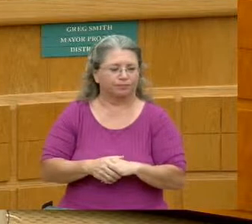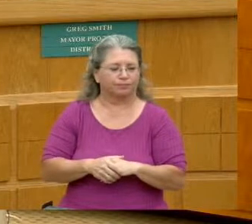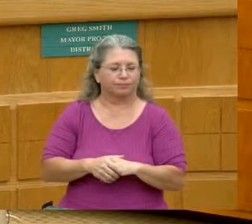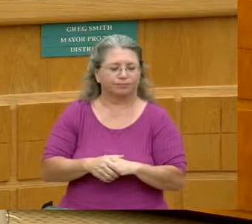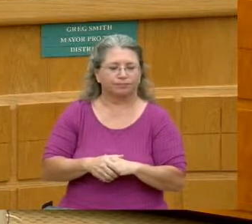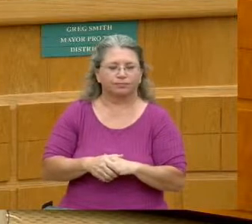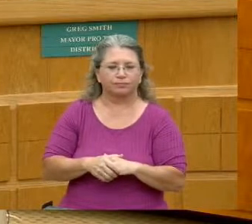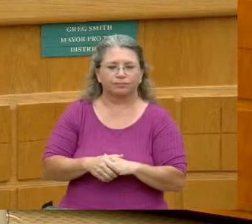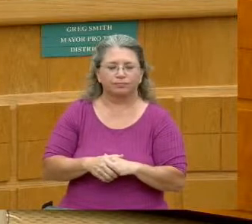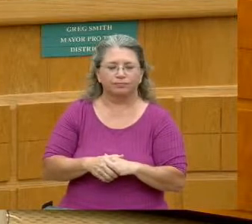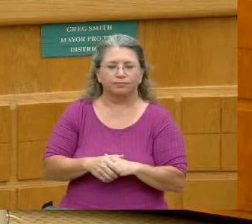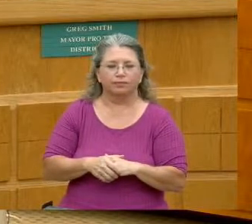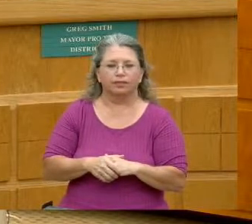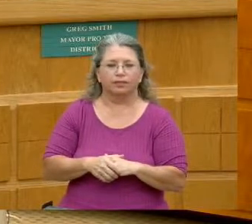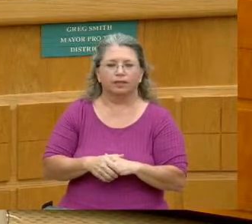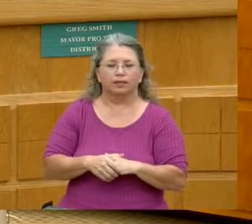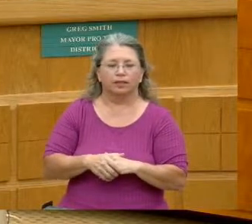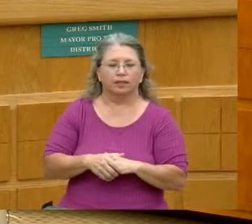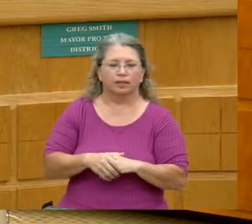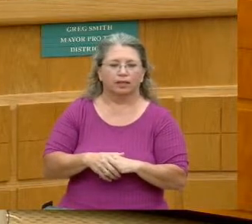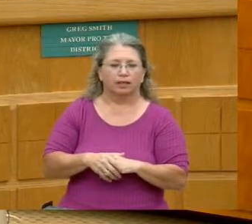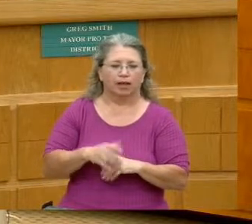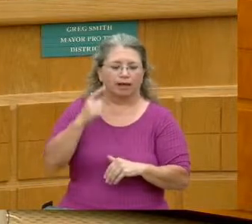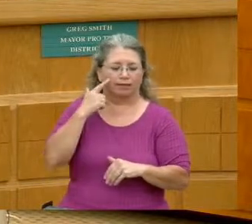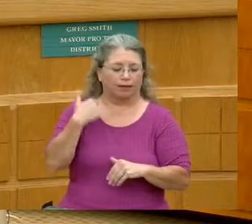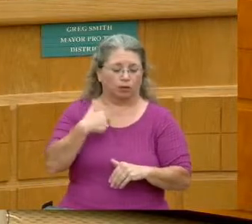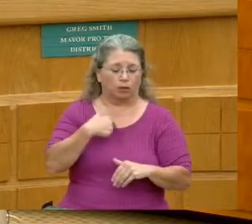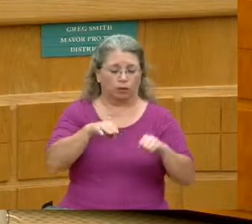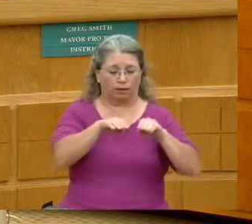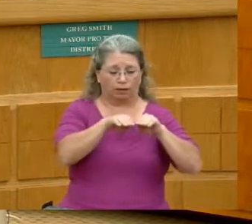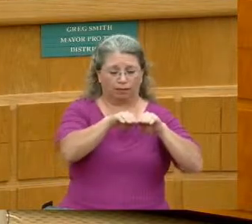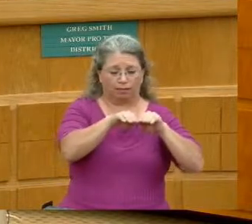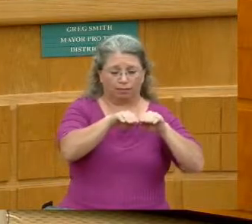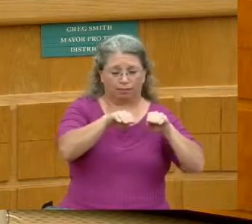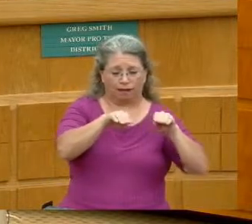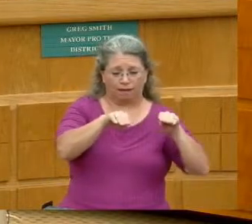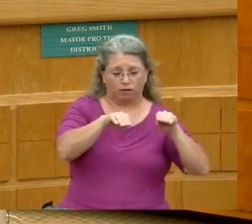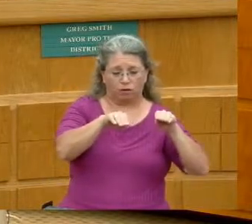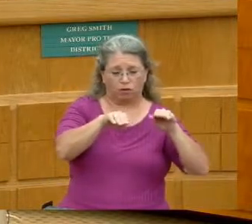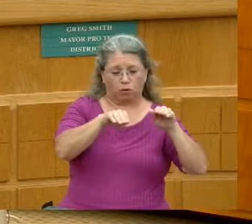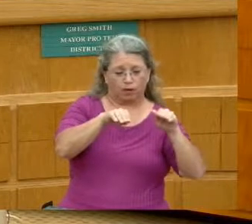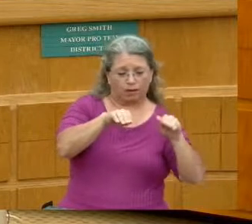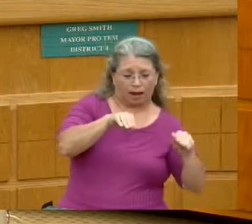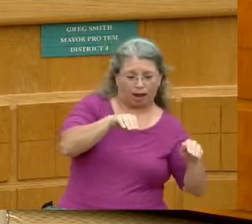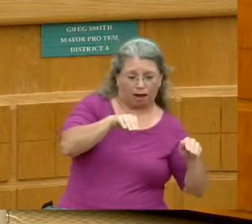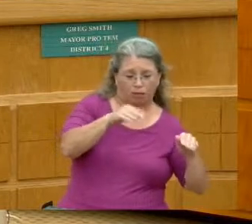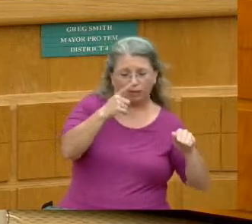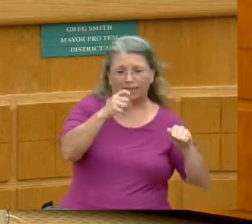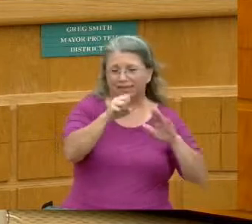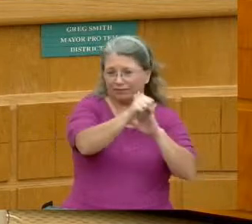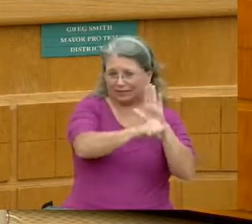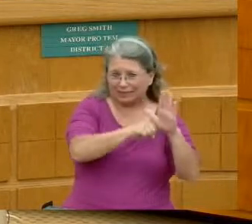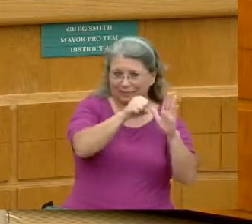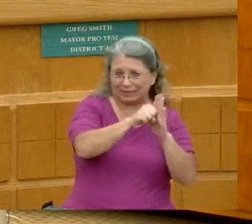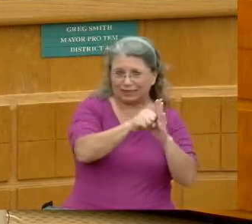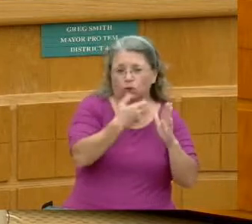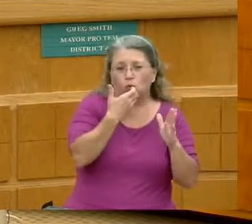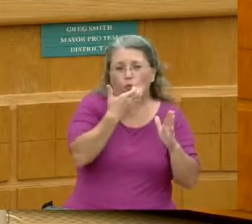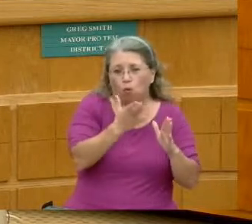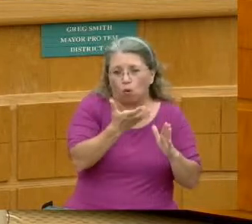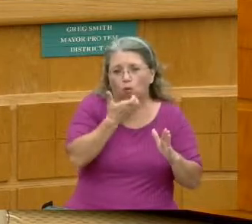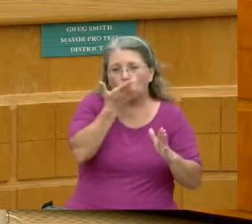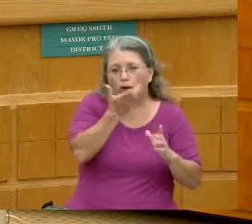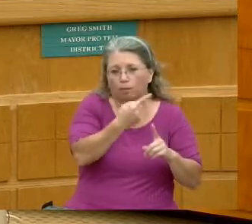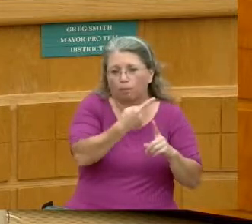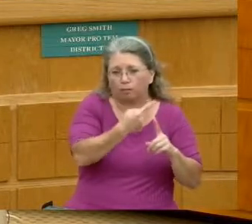were level because of a seasonal effect or going down because of a seasonal effect. And then we're seeing it now because as we've opened